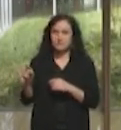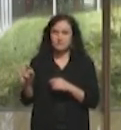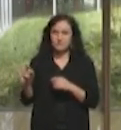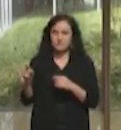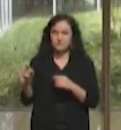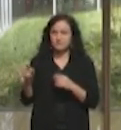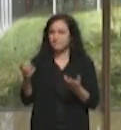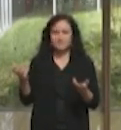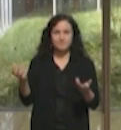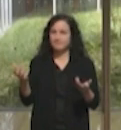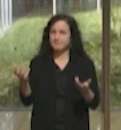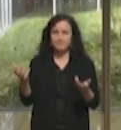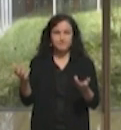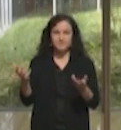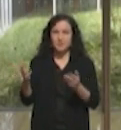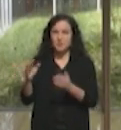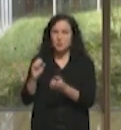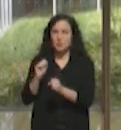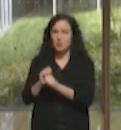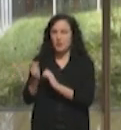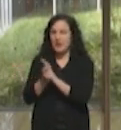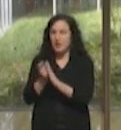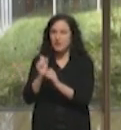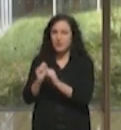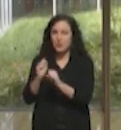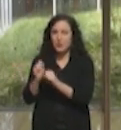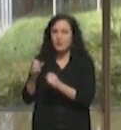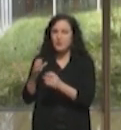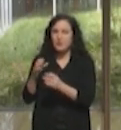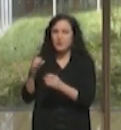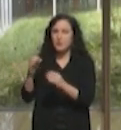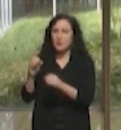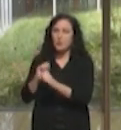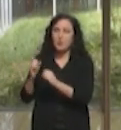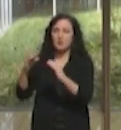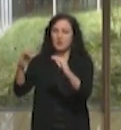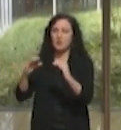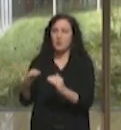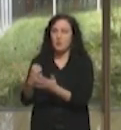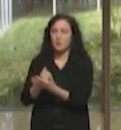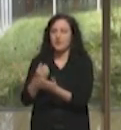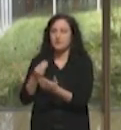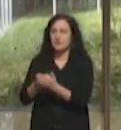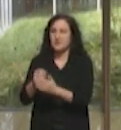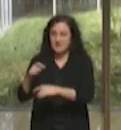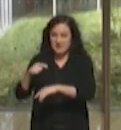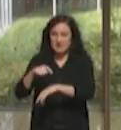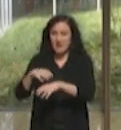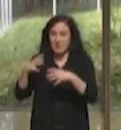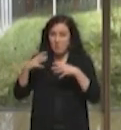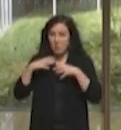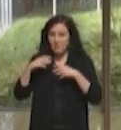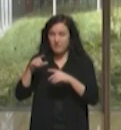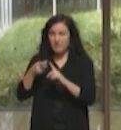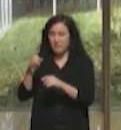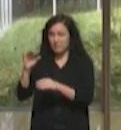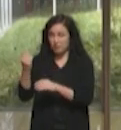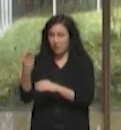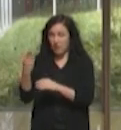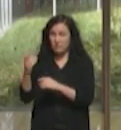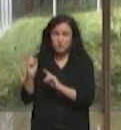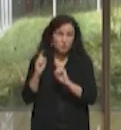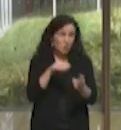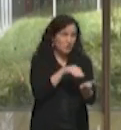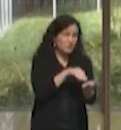lower wage, minimum wage, hourly workers. You take that time off to go to your doctor visit, to have an investment